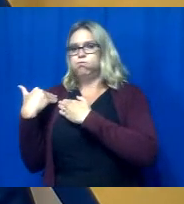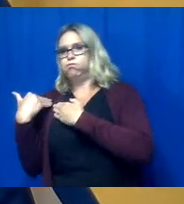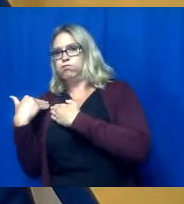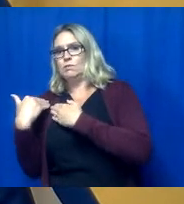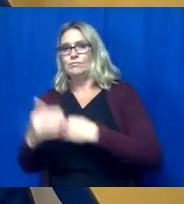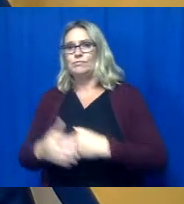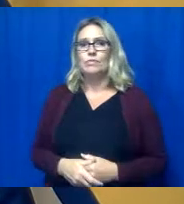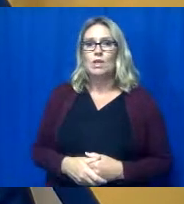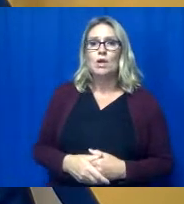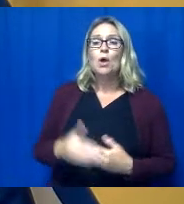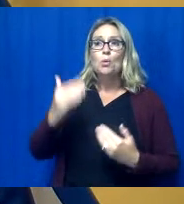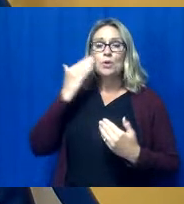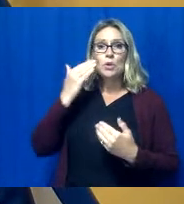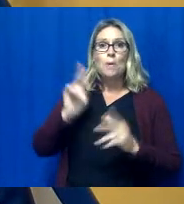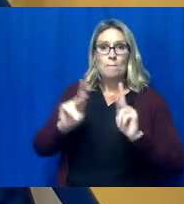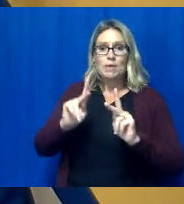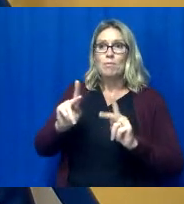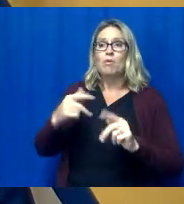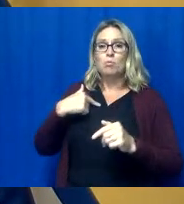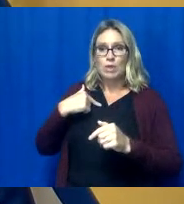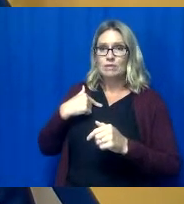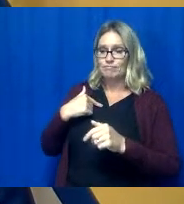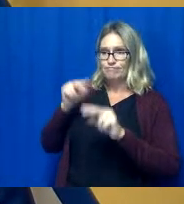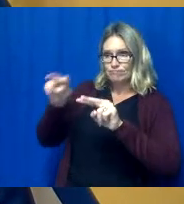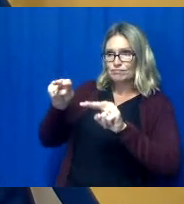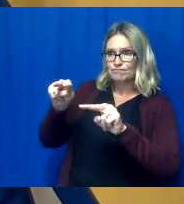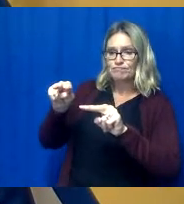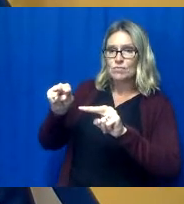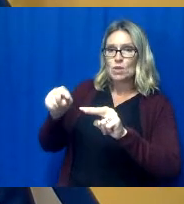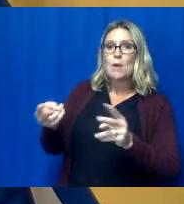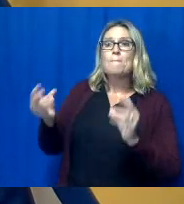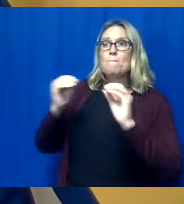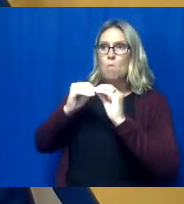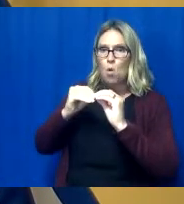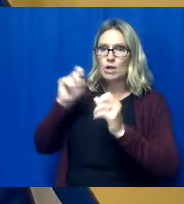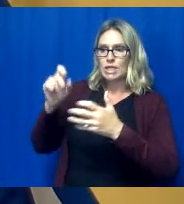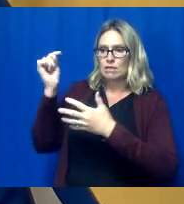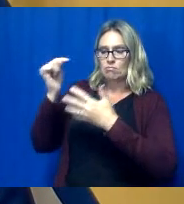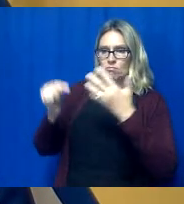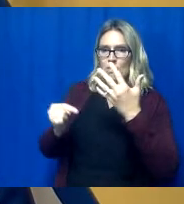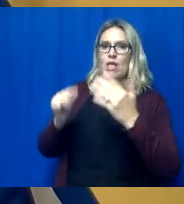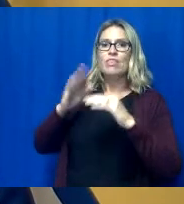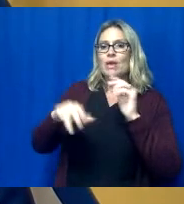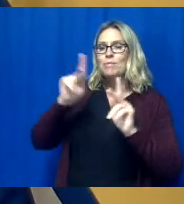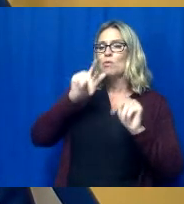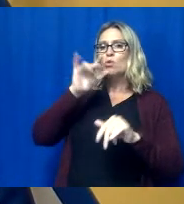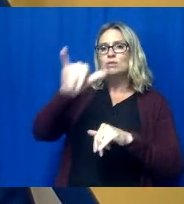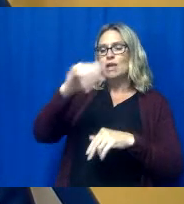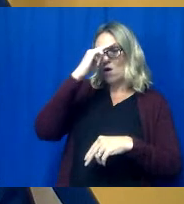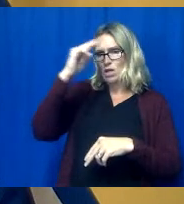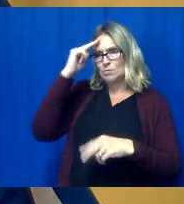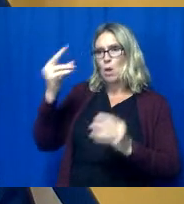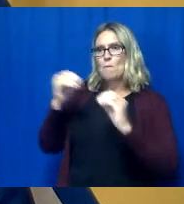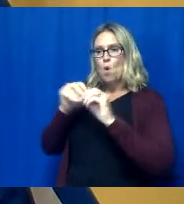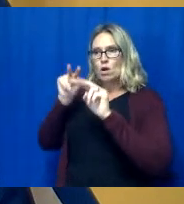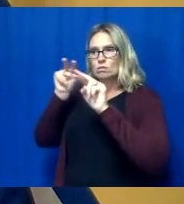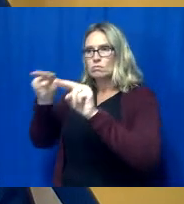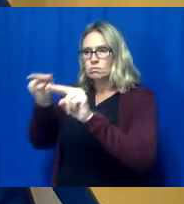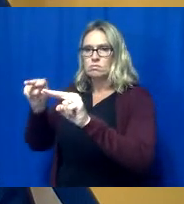illness caused by COVID-19 requires more resources than treating patients hospitalized with other